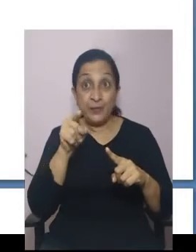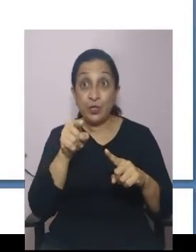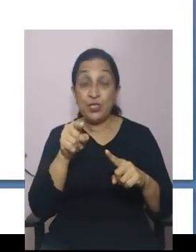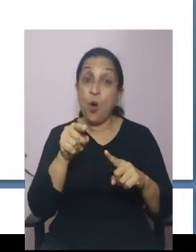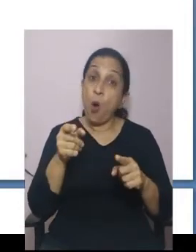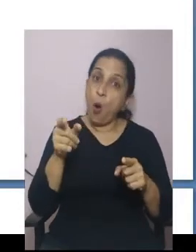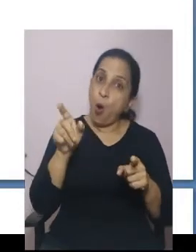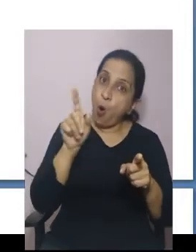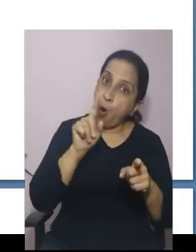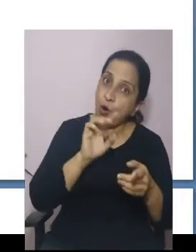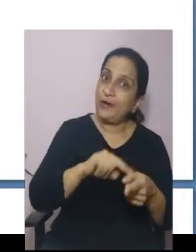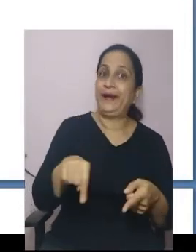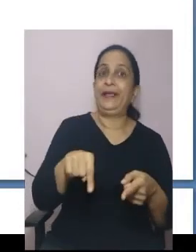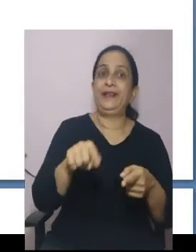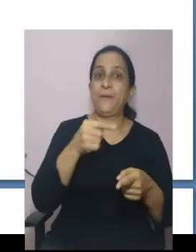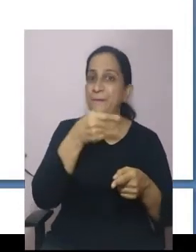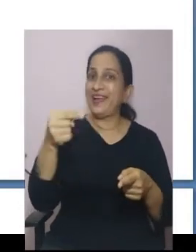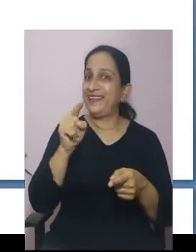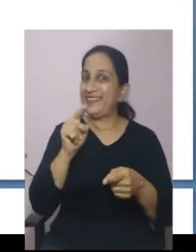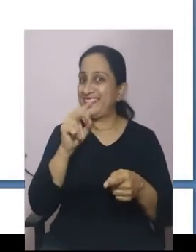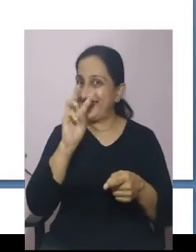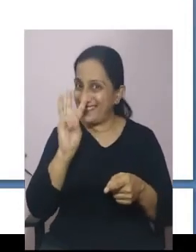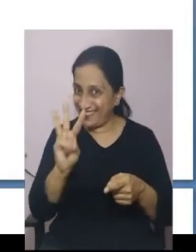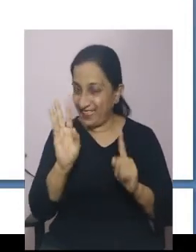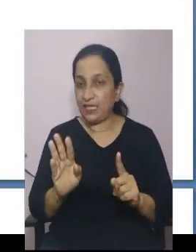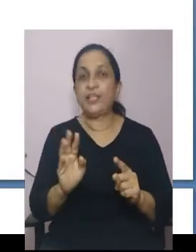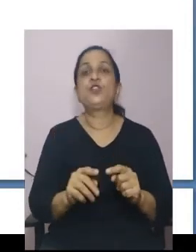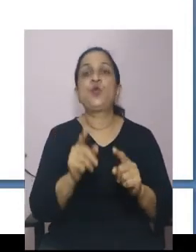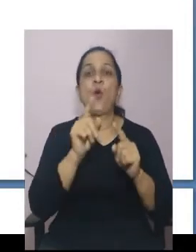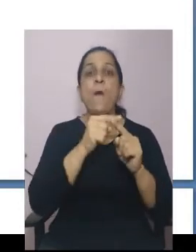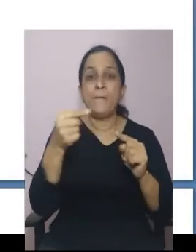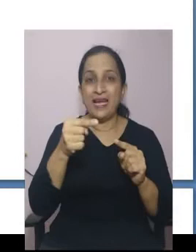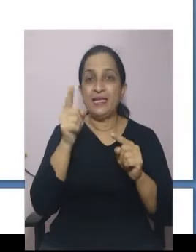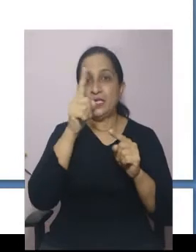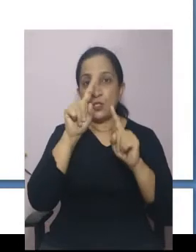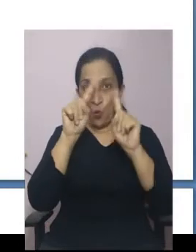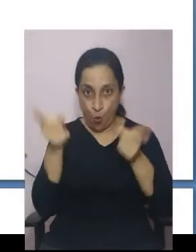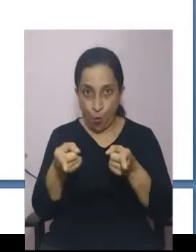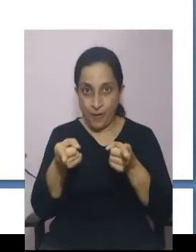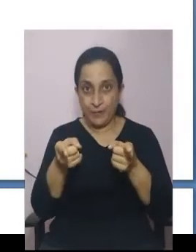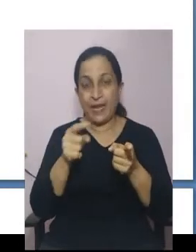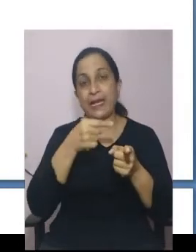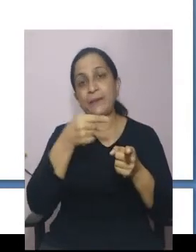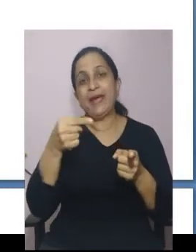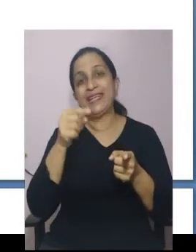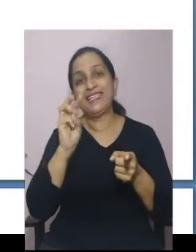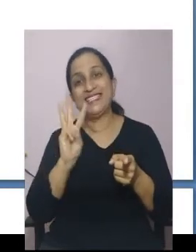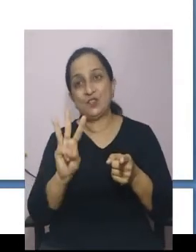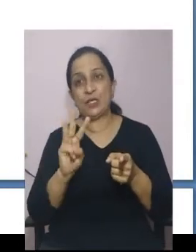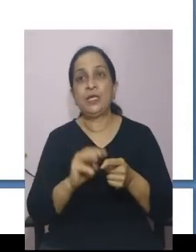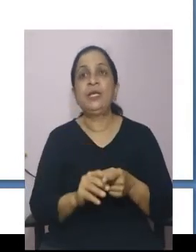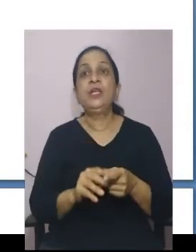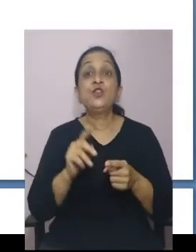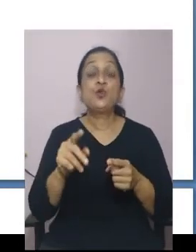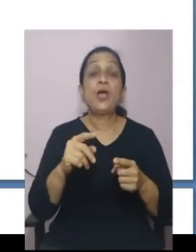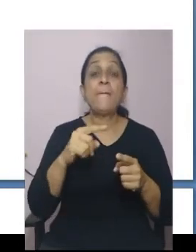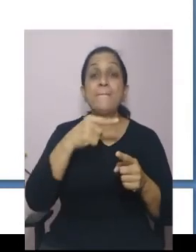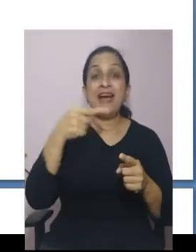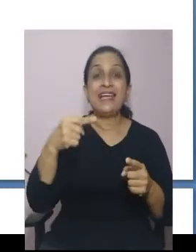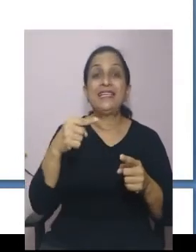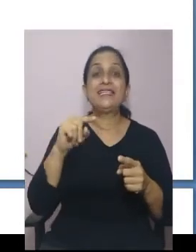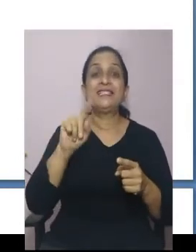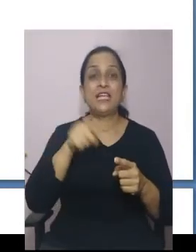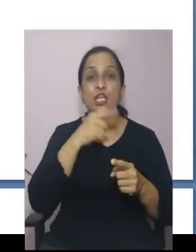there is a minus here you must put a bracket here, and then minus 3 into 5. Okay, So minus and minus